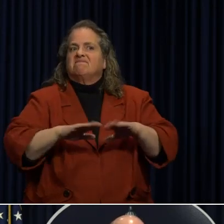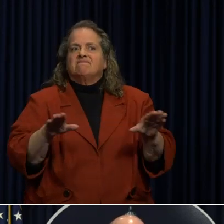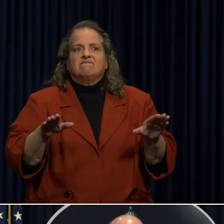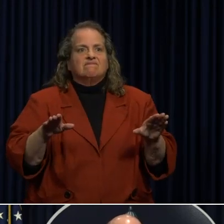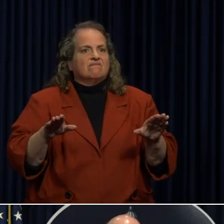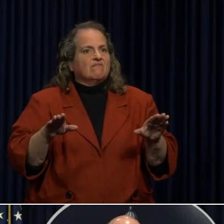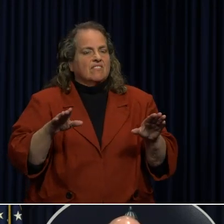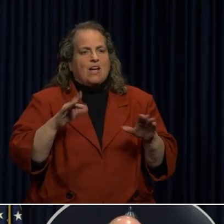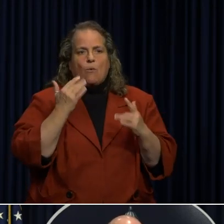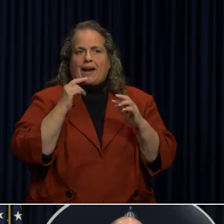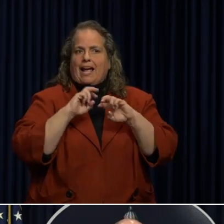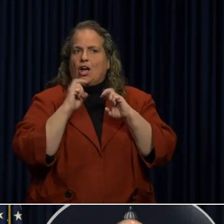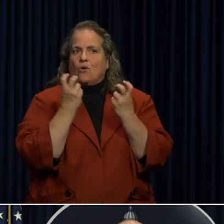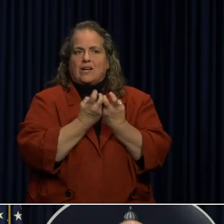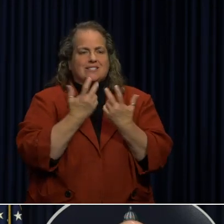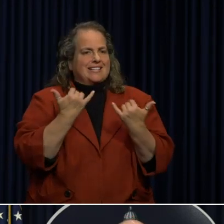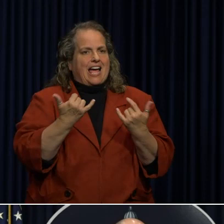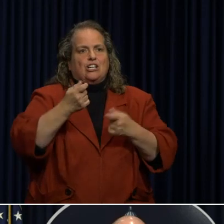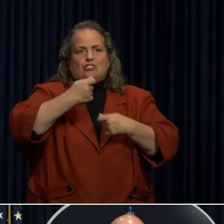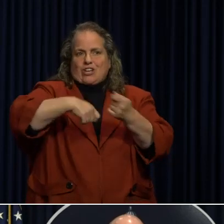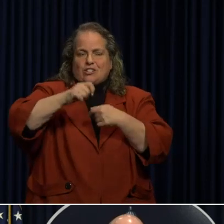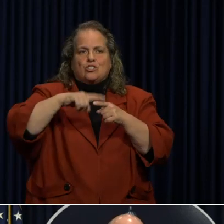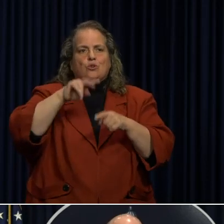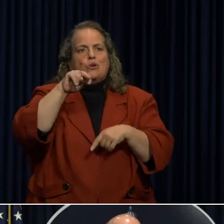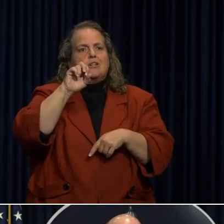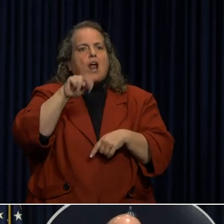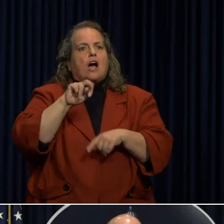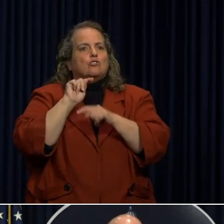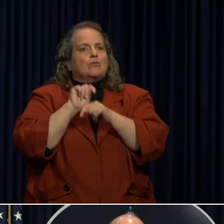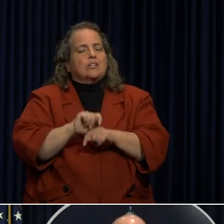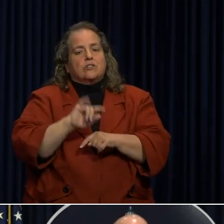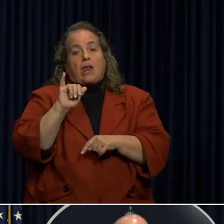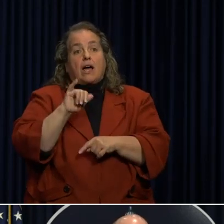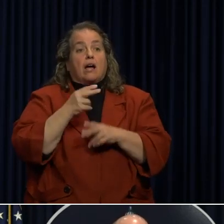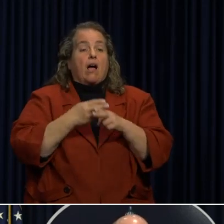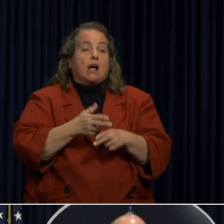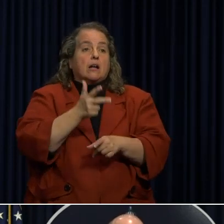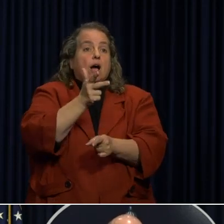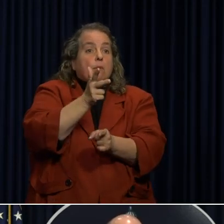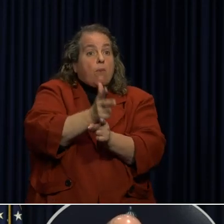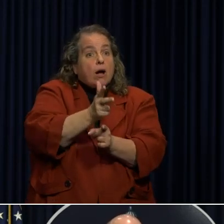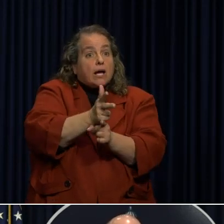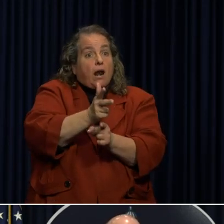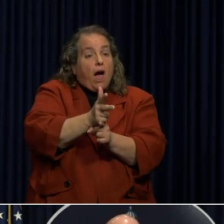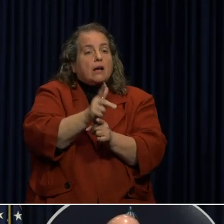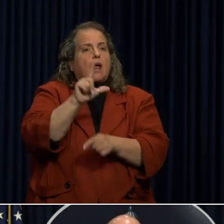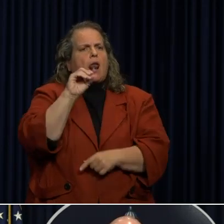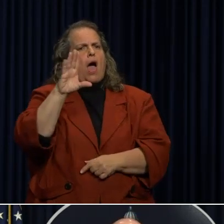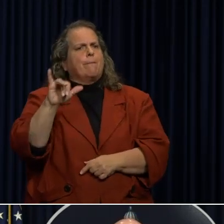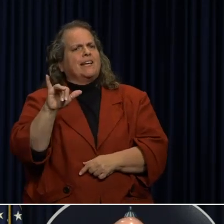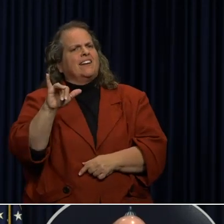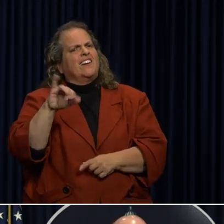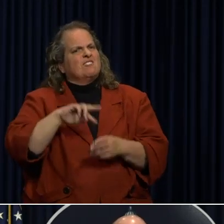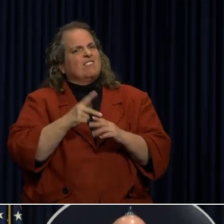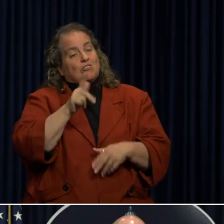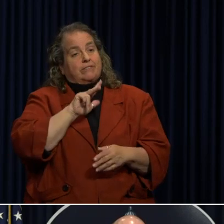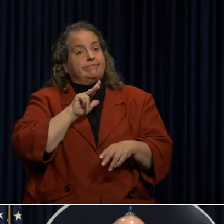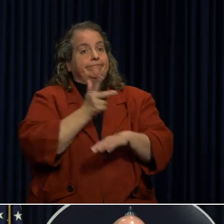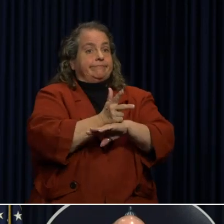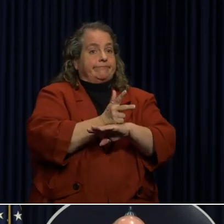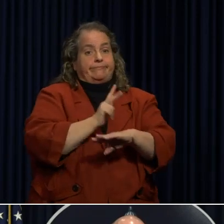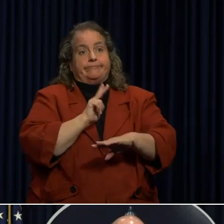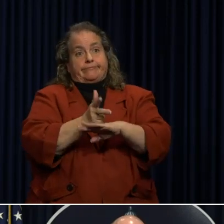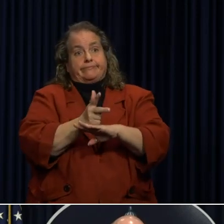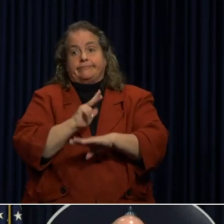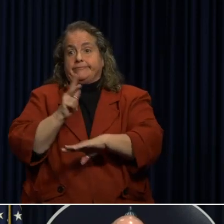There's a lot of doctors' offices who have done things like the parking lot lobby where you sit in your car and you get a text to come in. That's going to have to be part of our